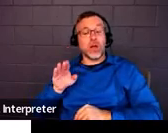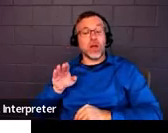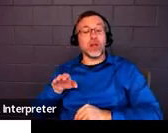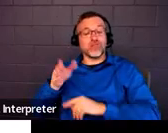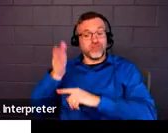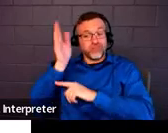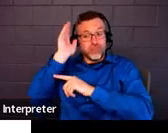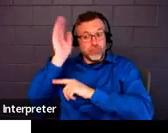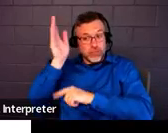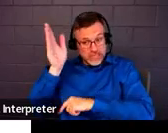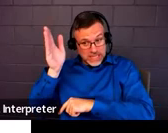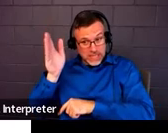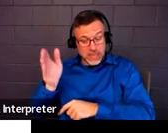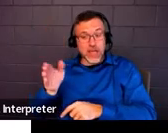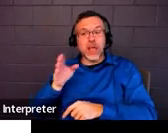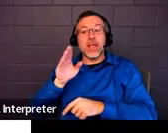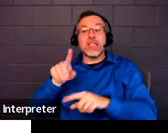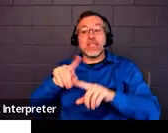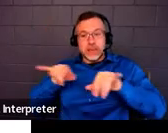viewing afterwards.